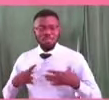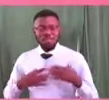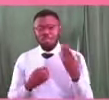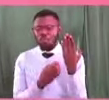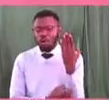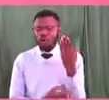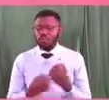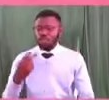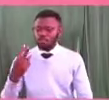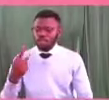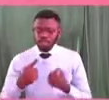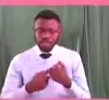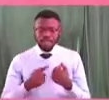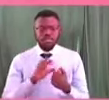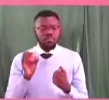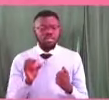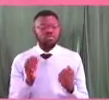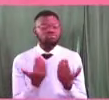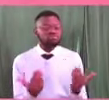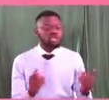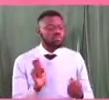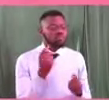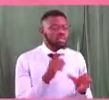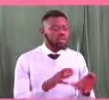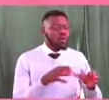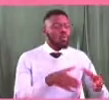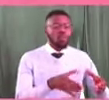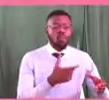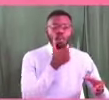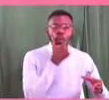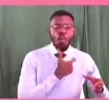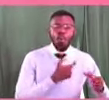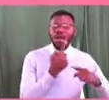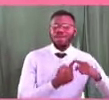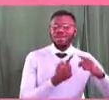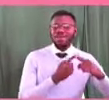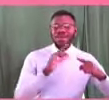26% of Kenyan children are under the age of 5 are stunted.